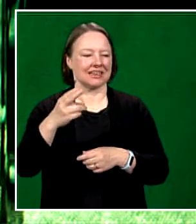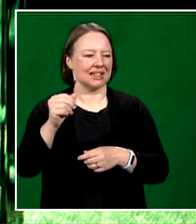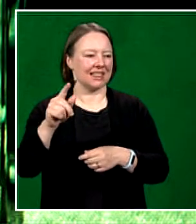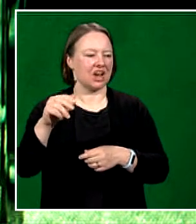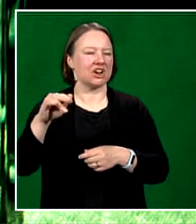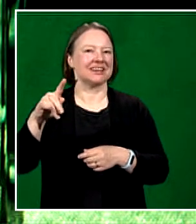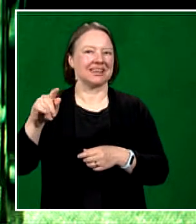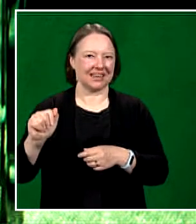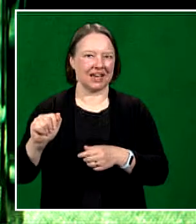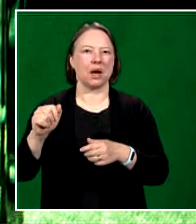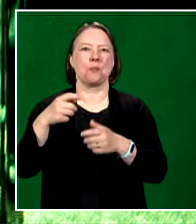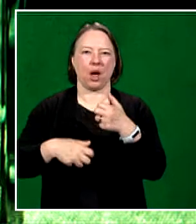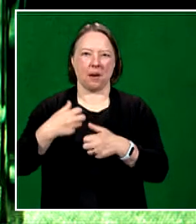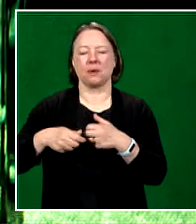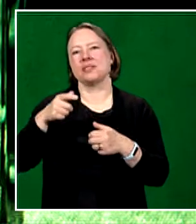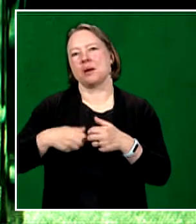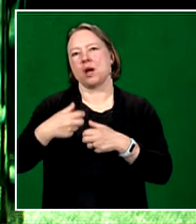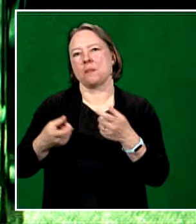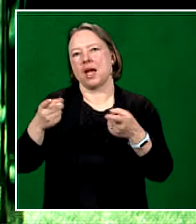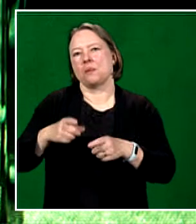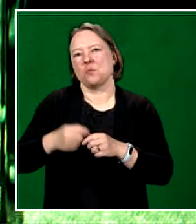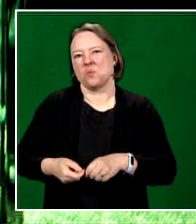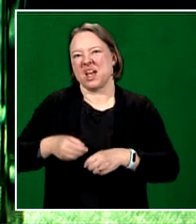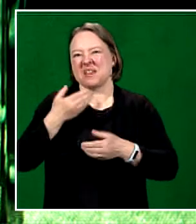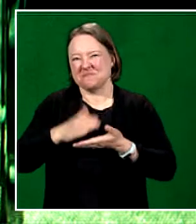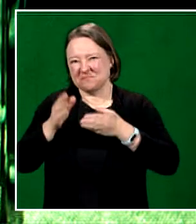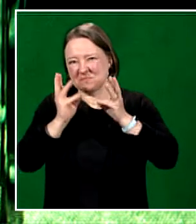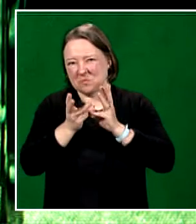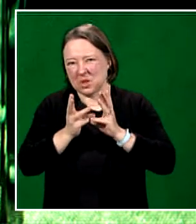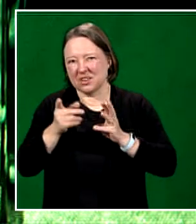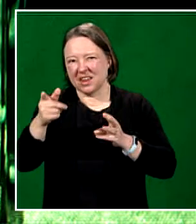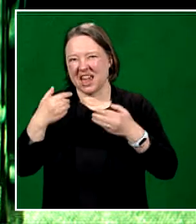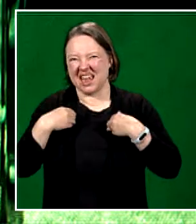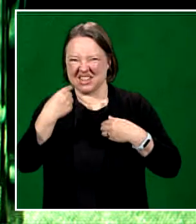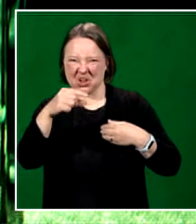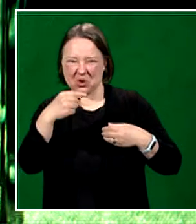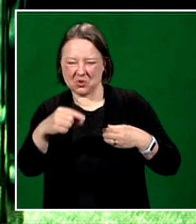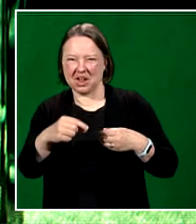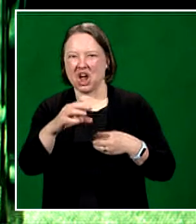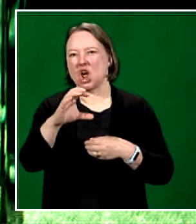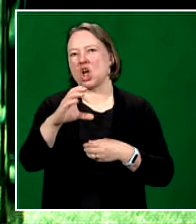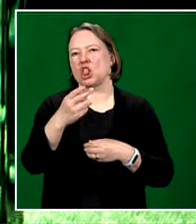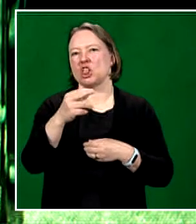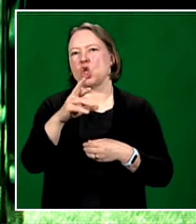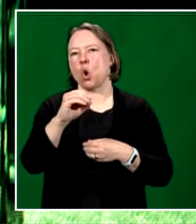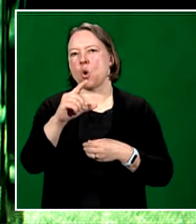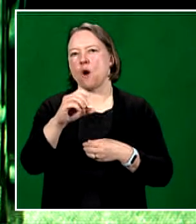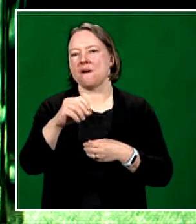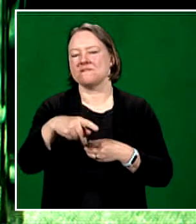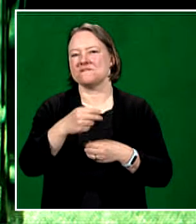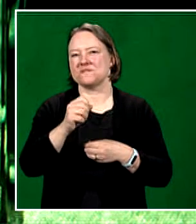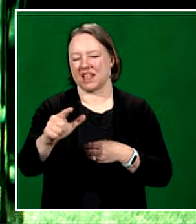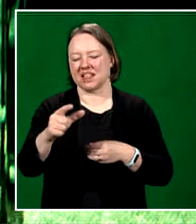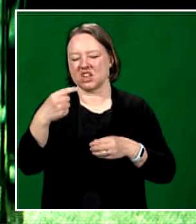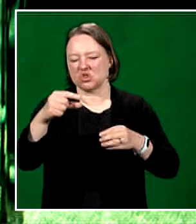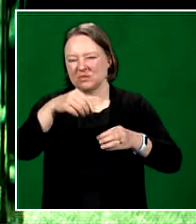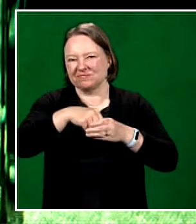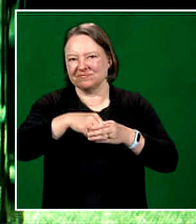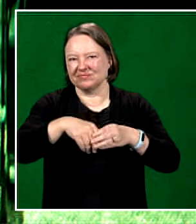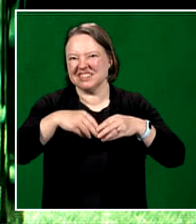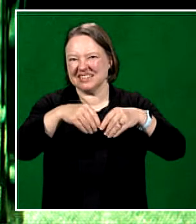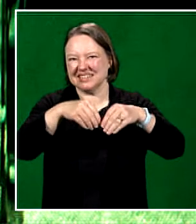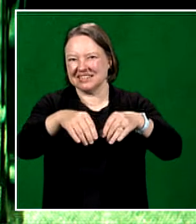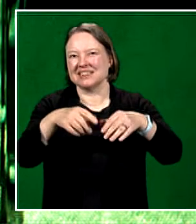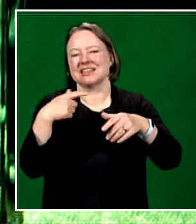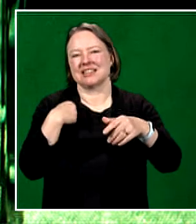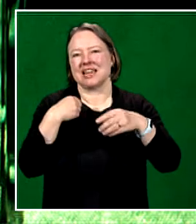The green seed problem occurs when inclement weather causes seeds to contain the green chlorophyll pigment at the time of harvest. These green seeds are more difficult to process, so they